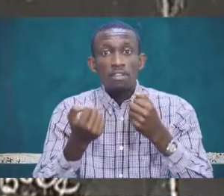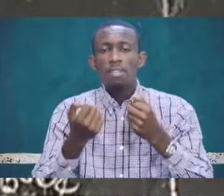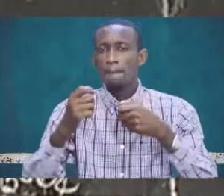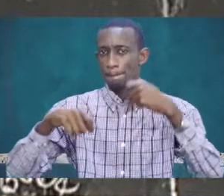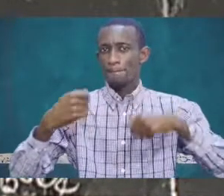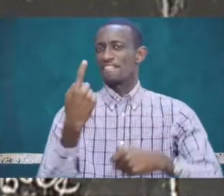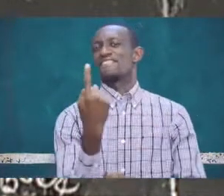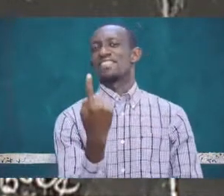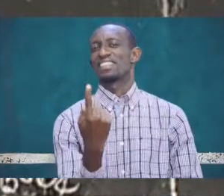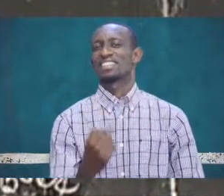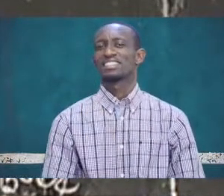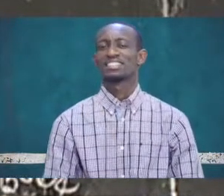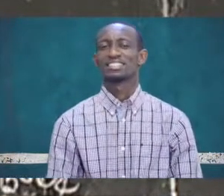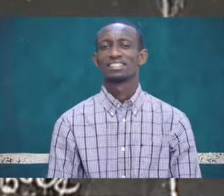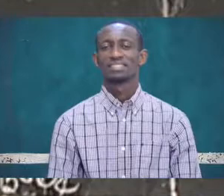reaction to go.